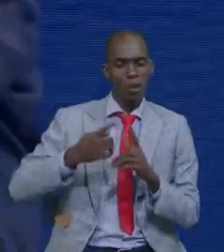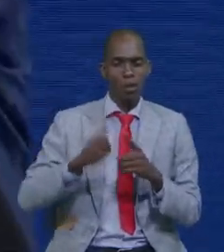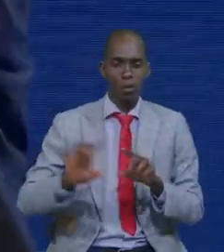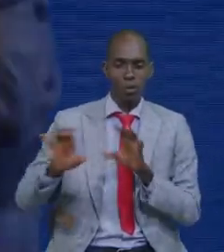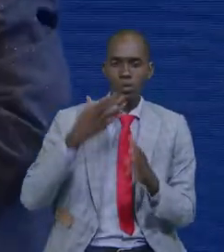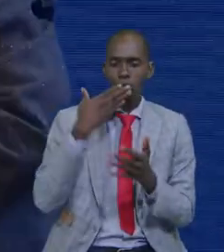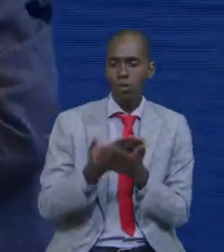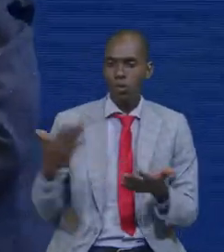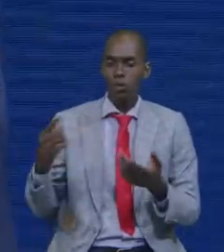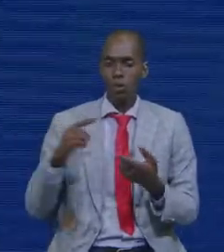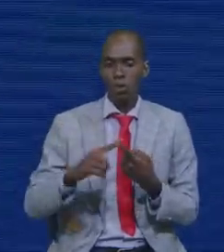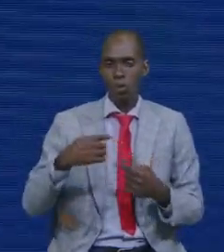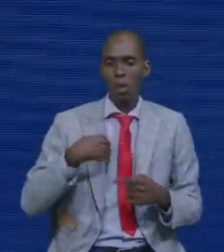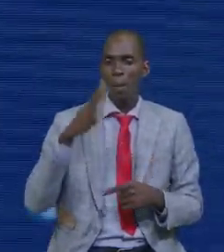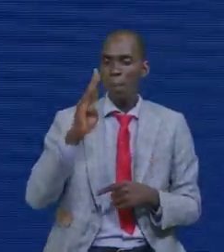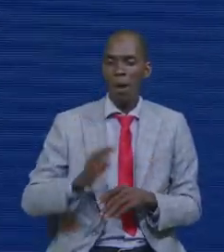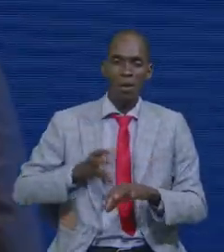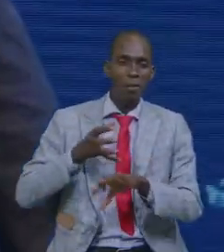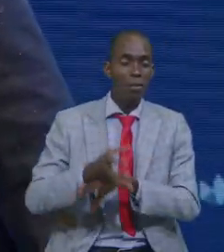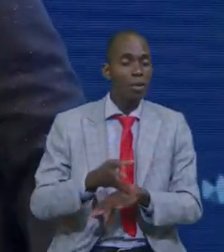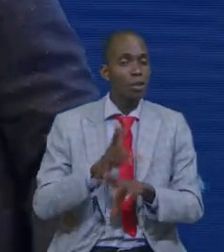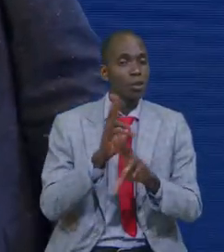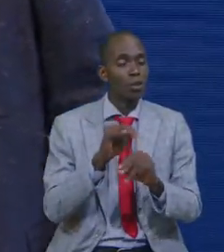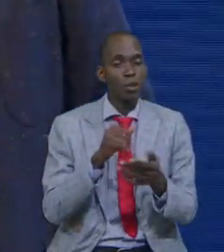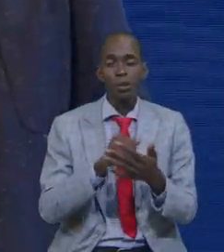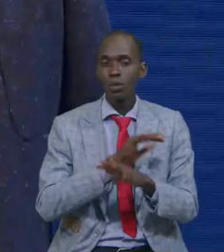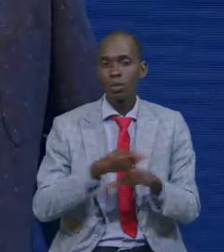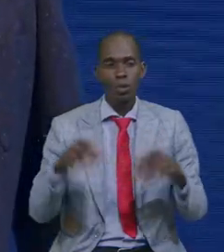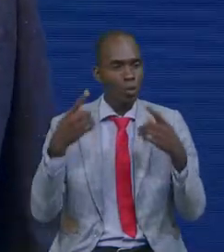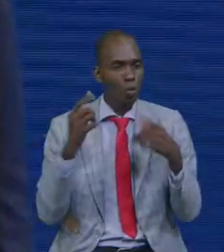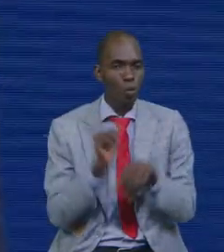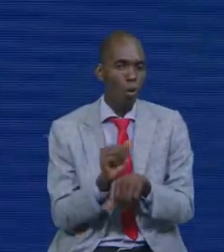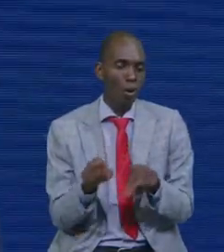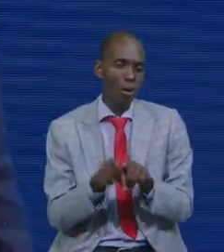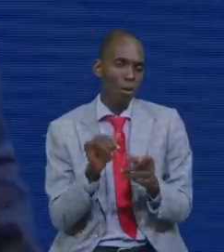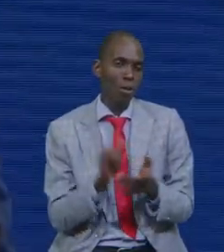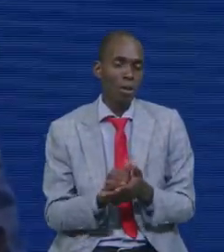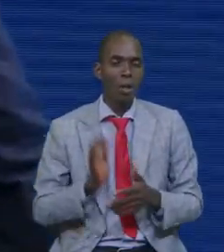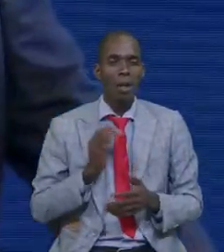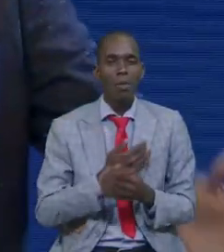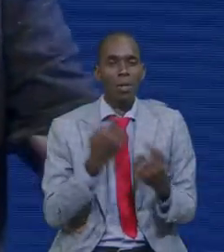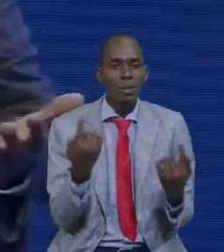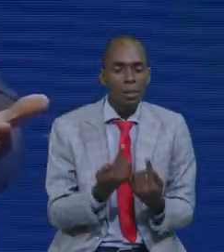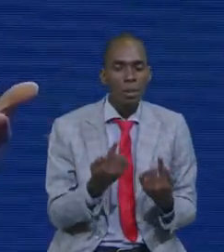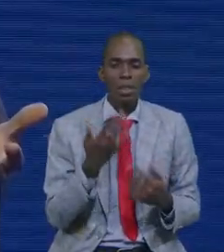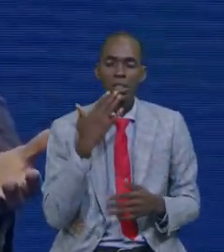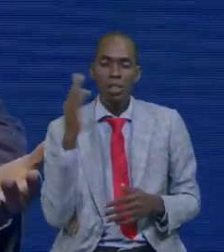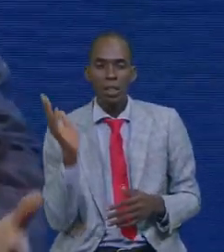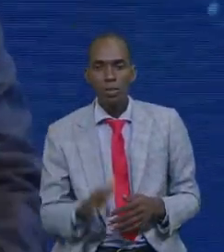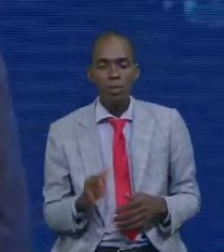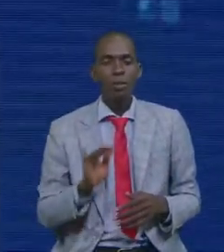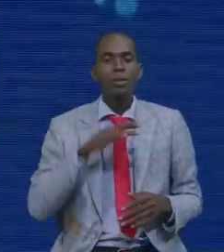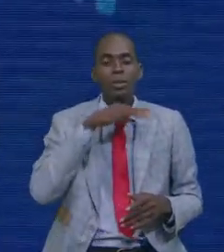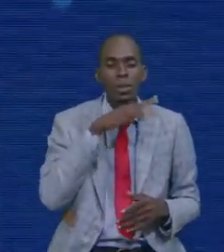compulsorily. It doesn't happen that way. Our sins, our evil, our transgression, they